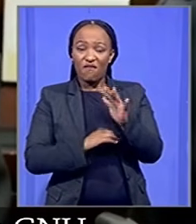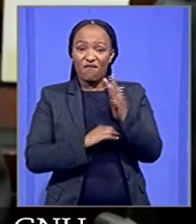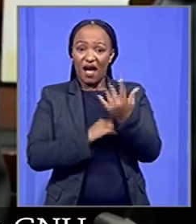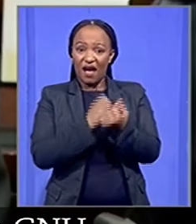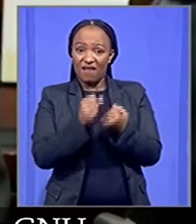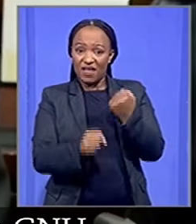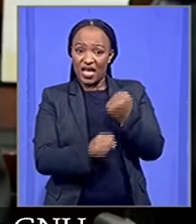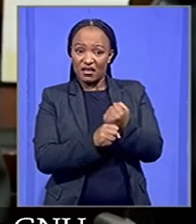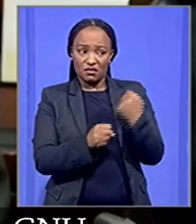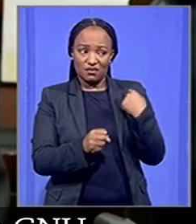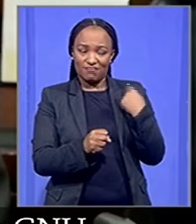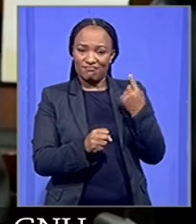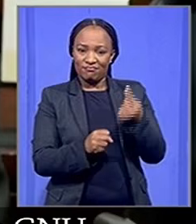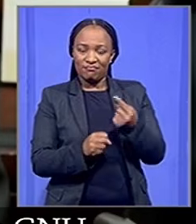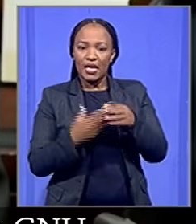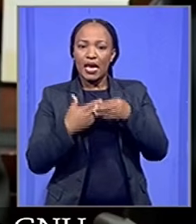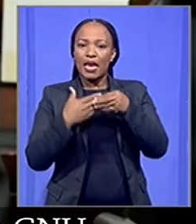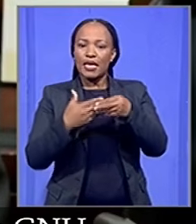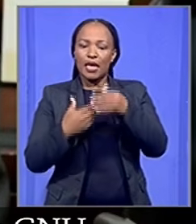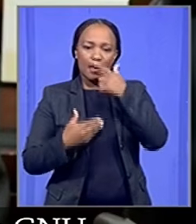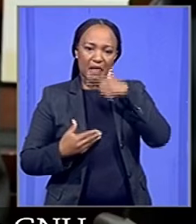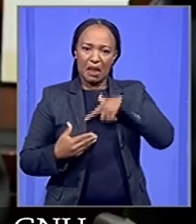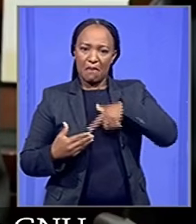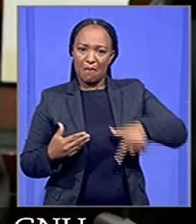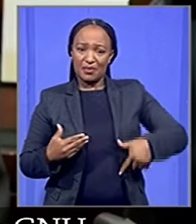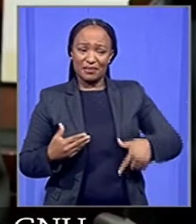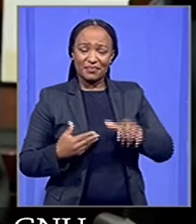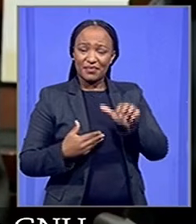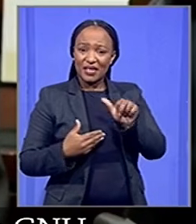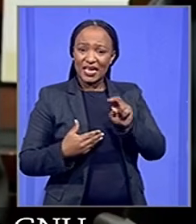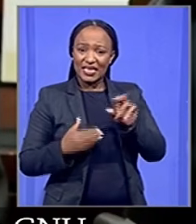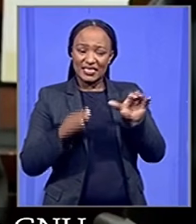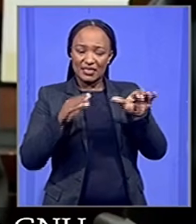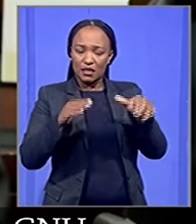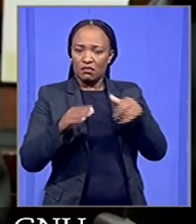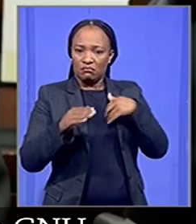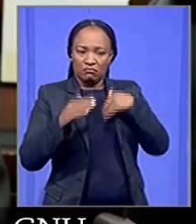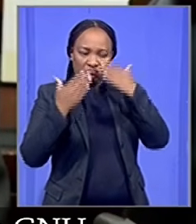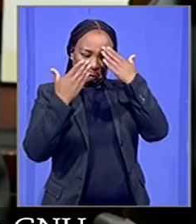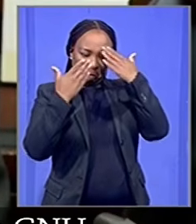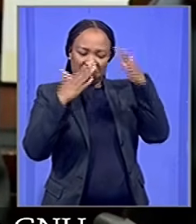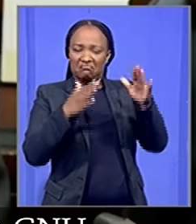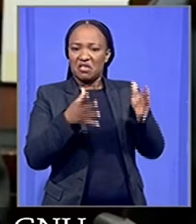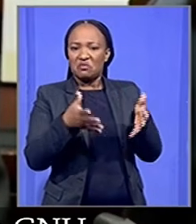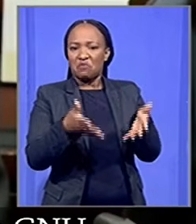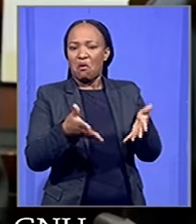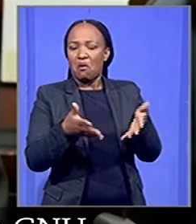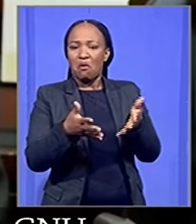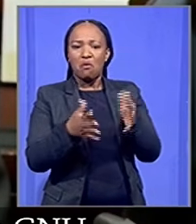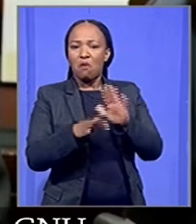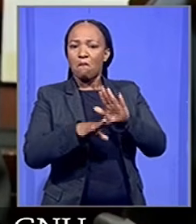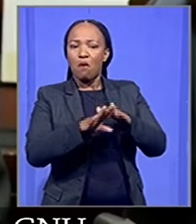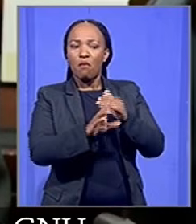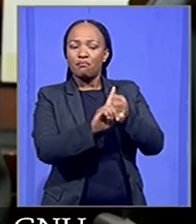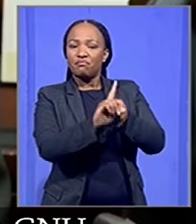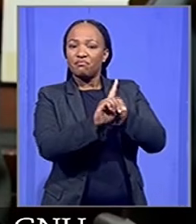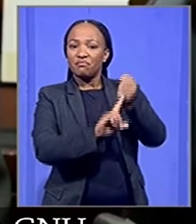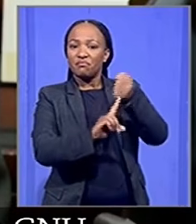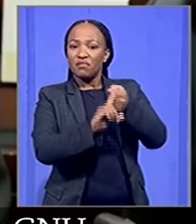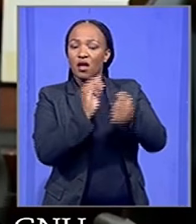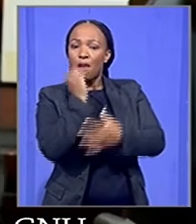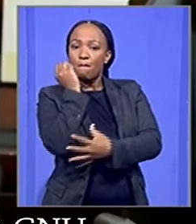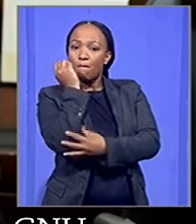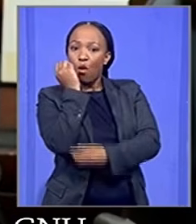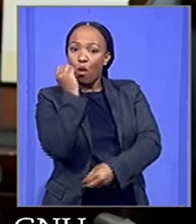Cyril Ramaphosa. This is no longer the ANC which fights for poor people, which fights for landless